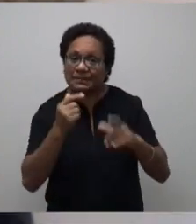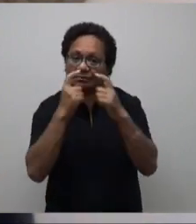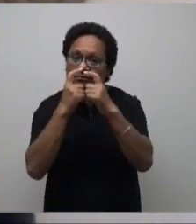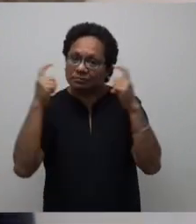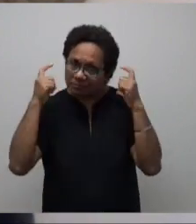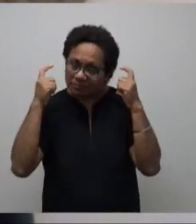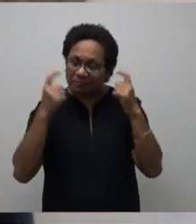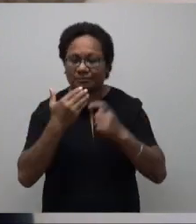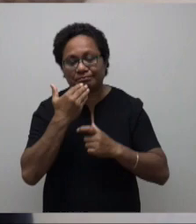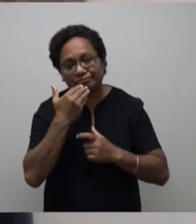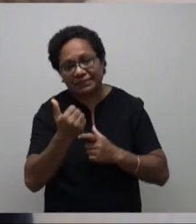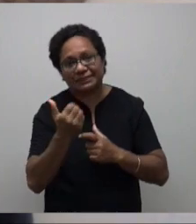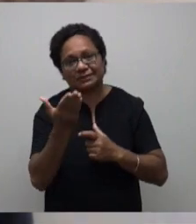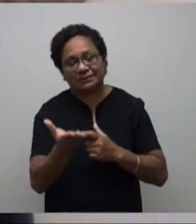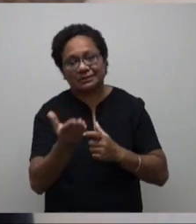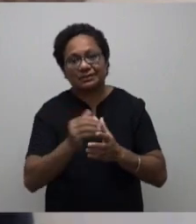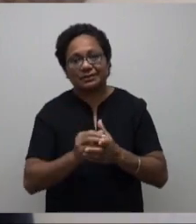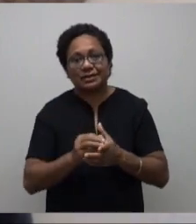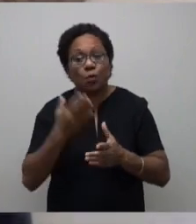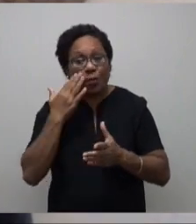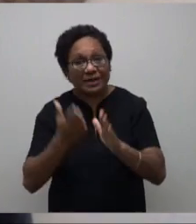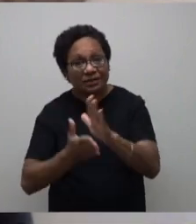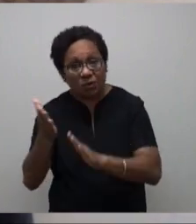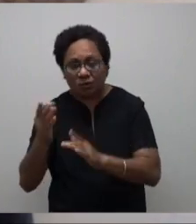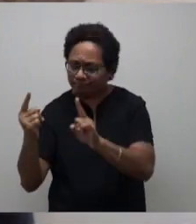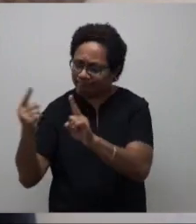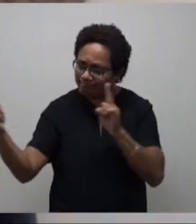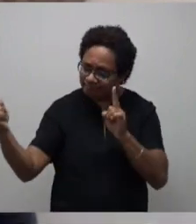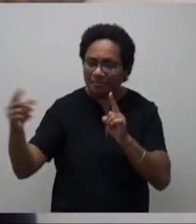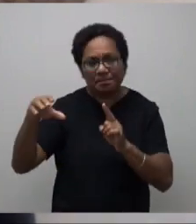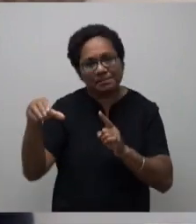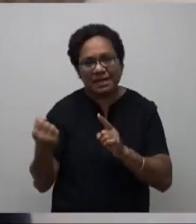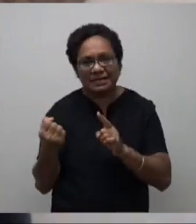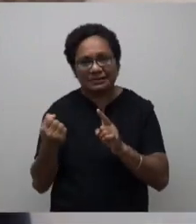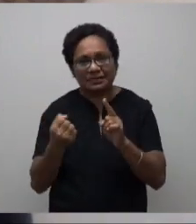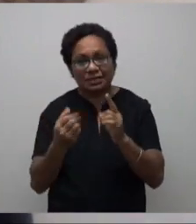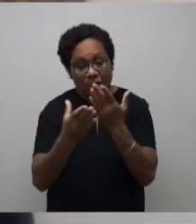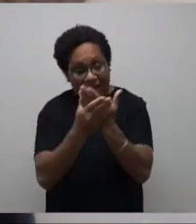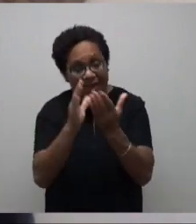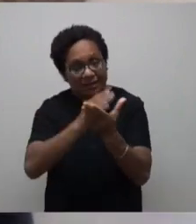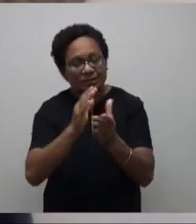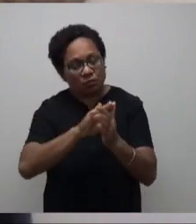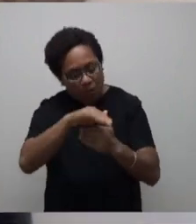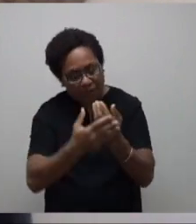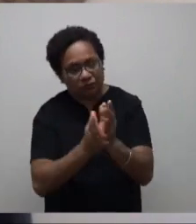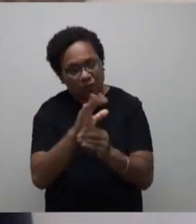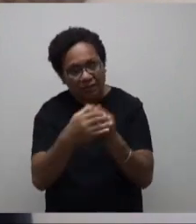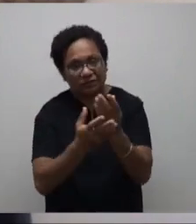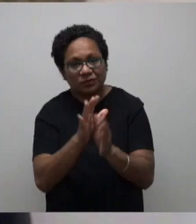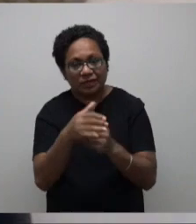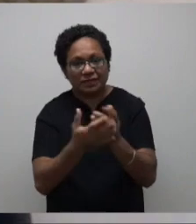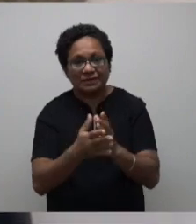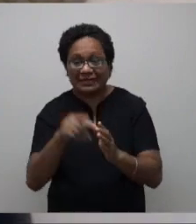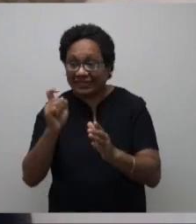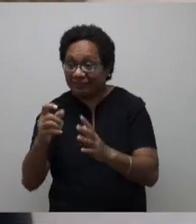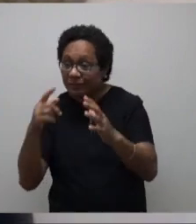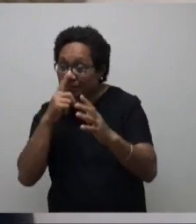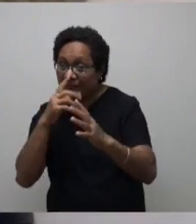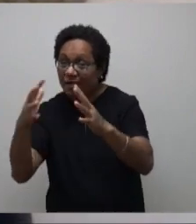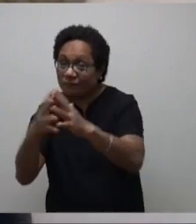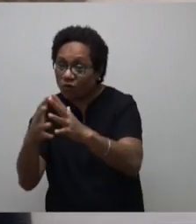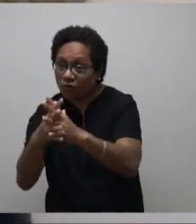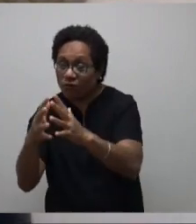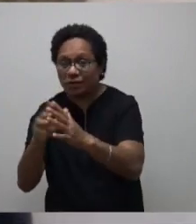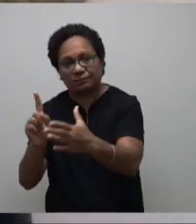mask. Keep at least 2 meters between yourself and others. Wash your hands often. Avoid crowds and crowded places.